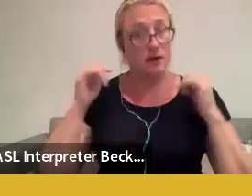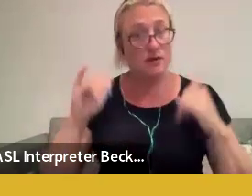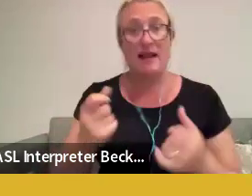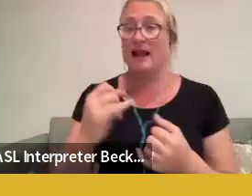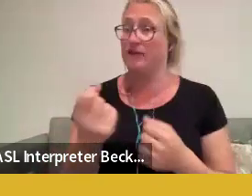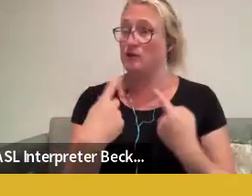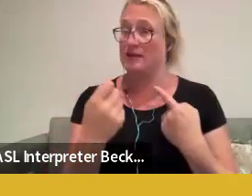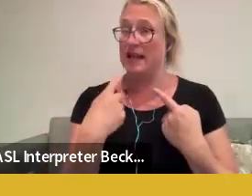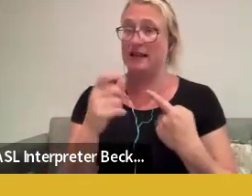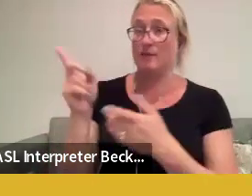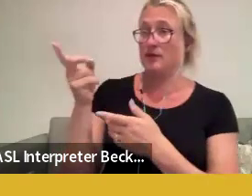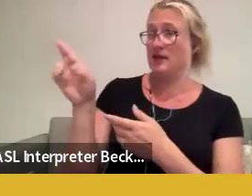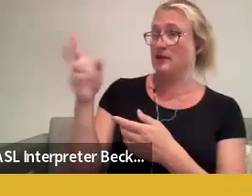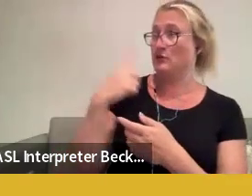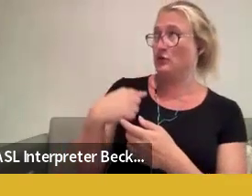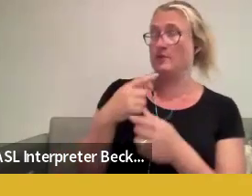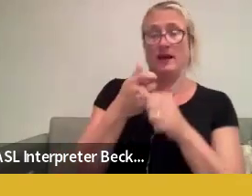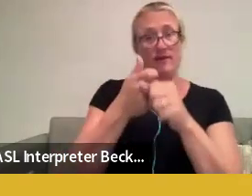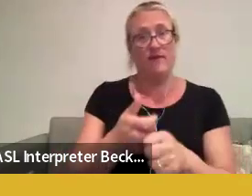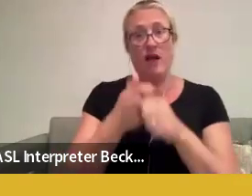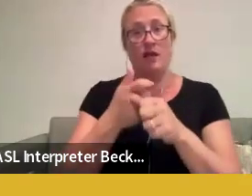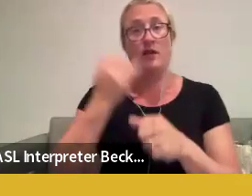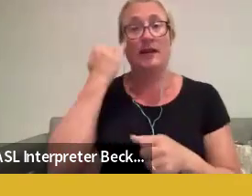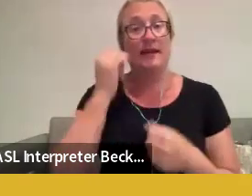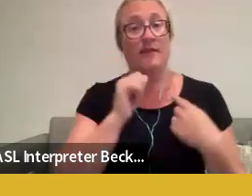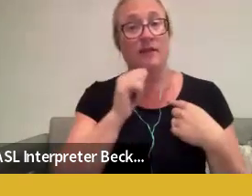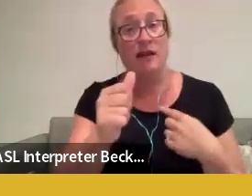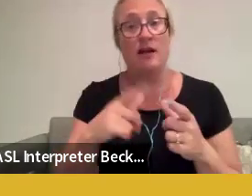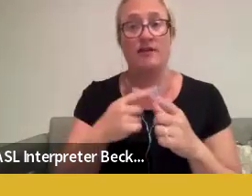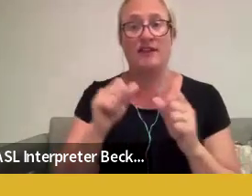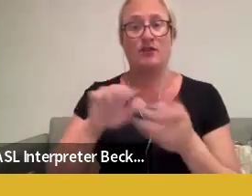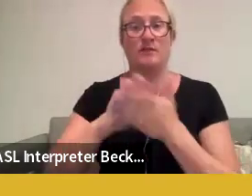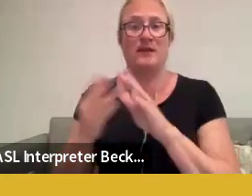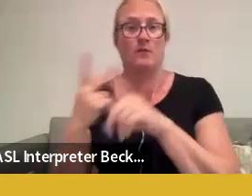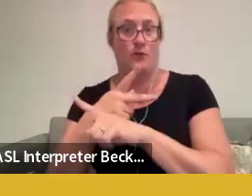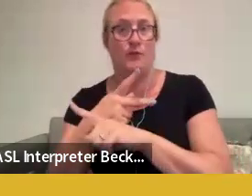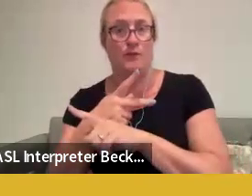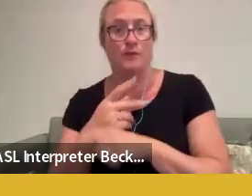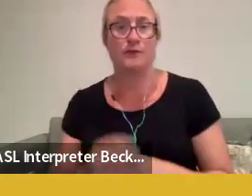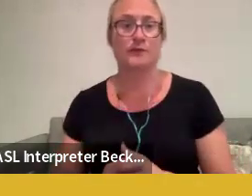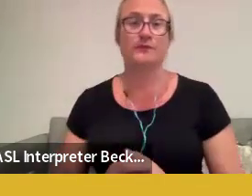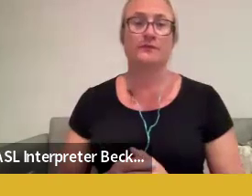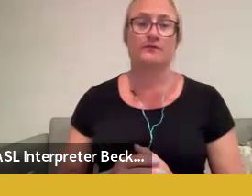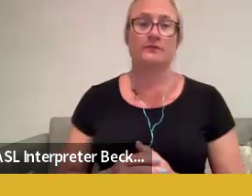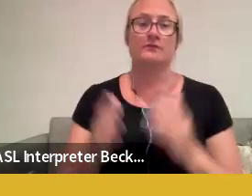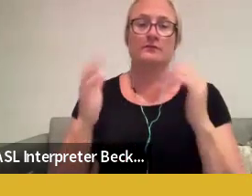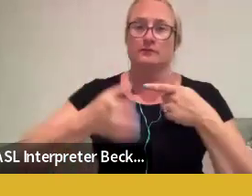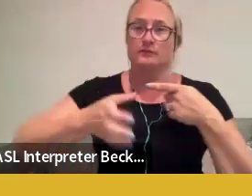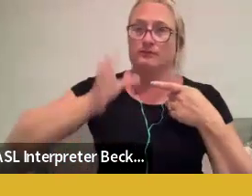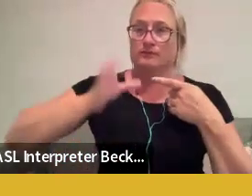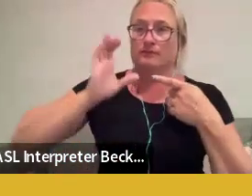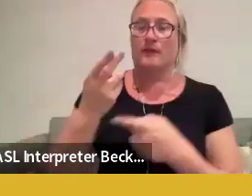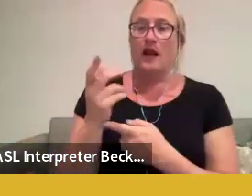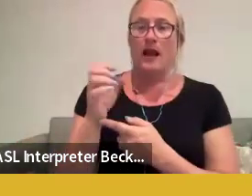as prescribed because you don't want to not take them and then end up with worsening chronic health conditions. You want to stay hydrated, like